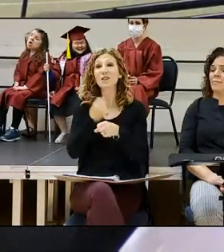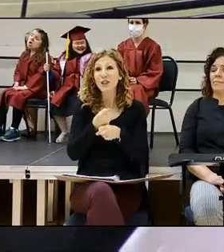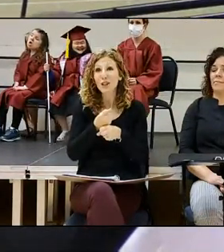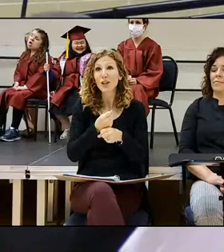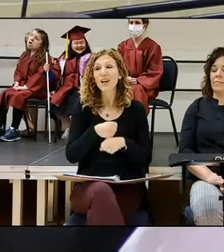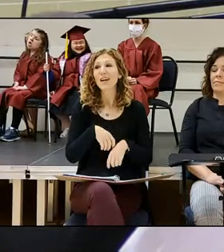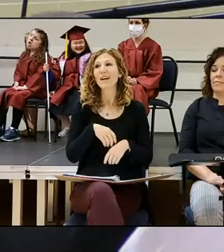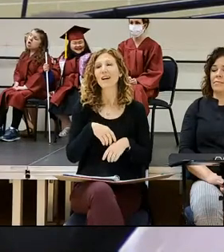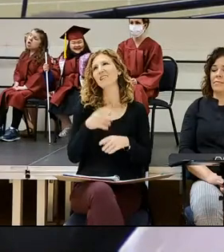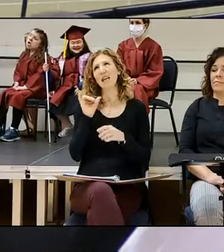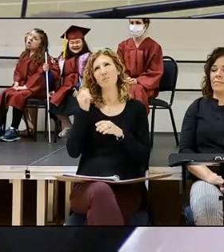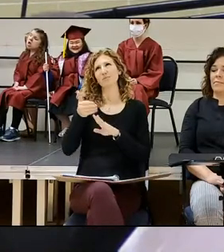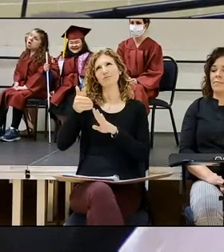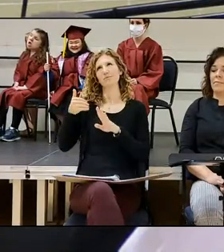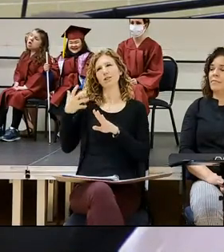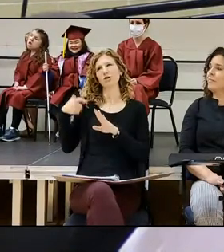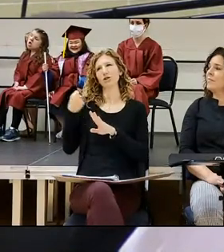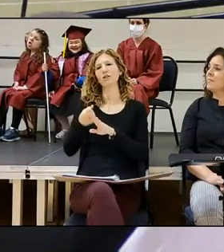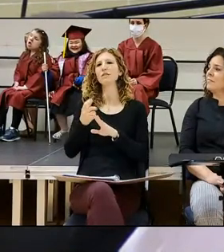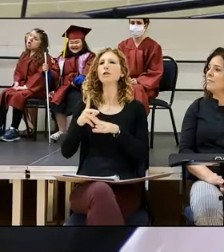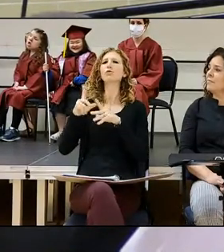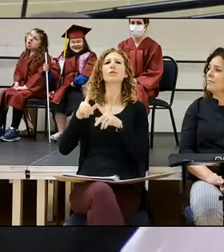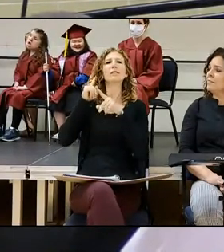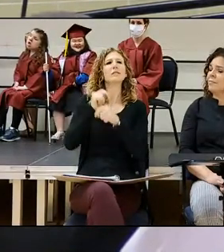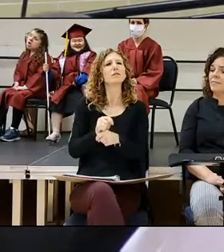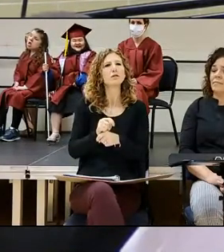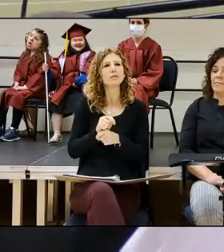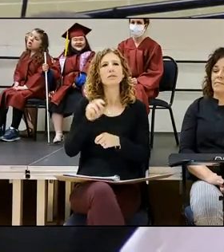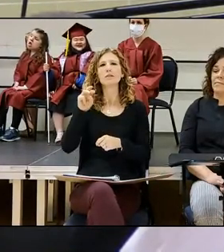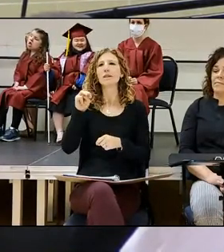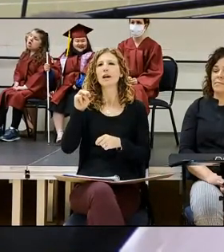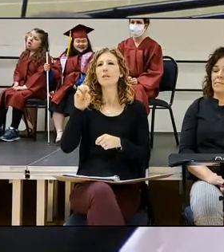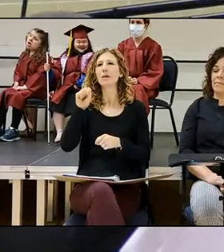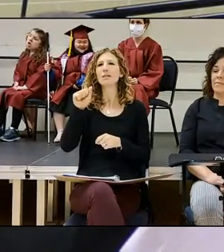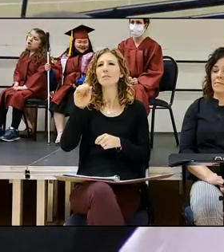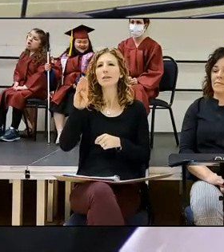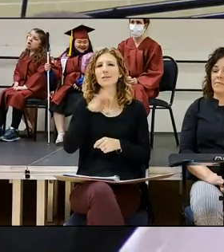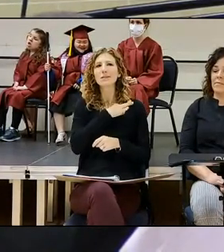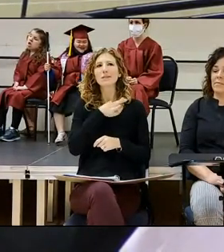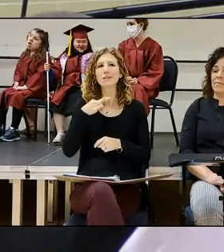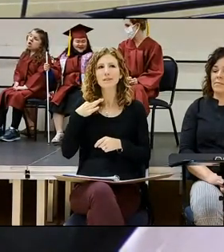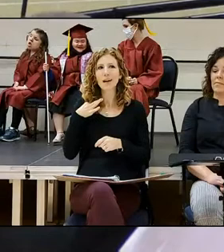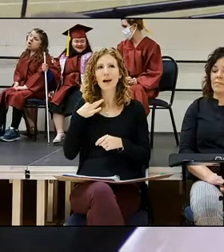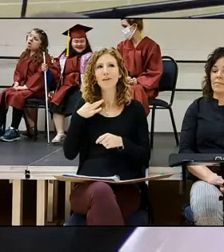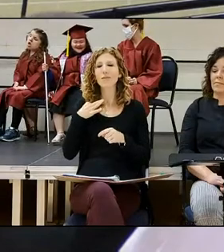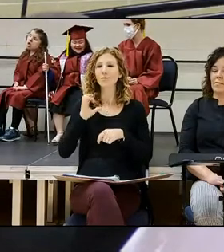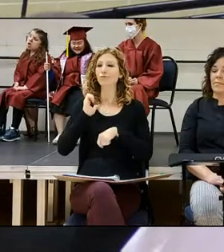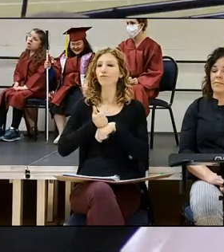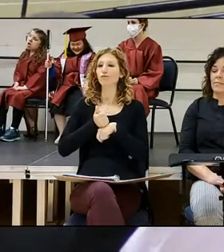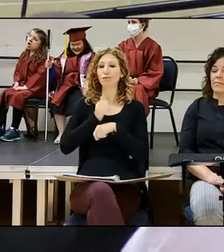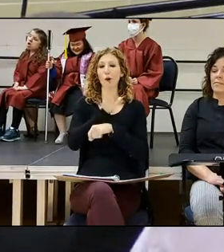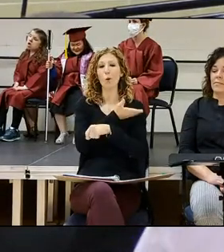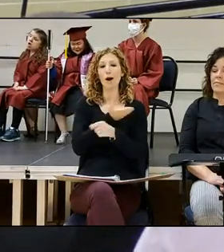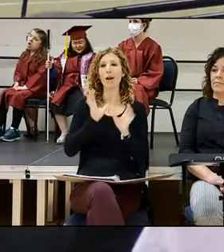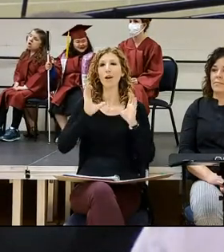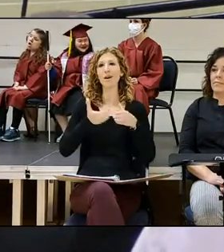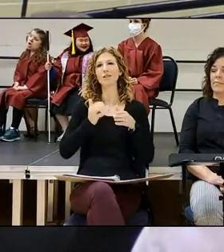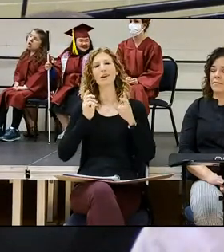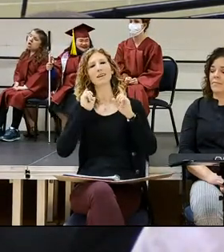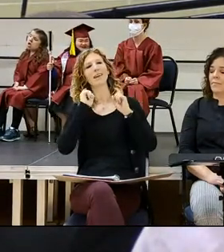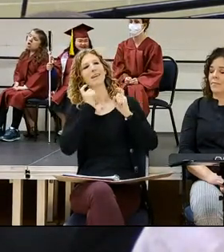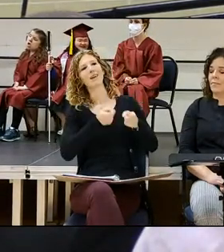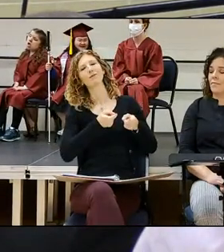as in years past, it's been a tradition that the MSAB staff forms a choir, and this is our gift to